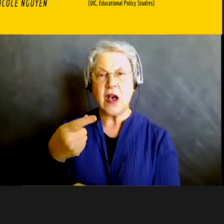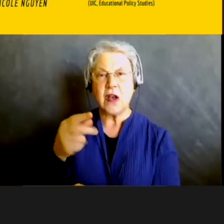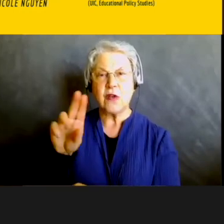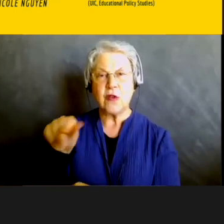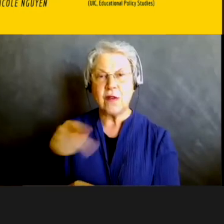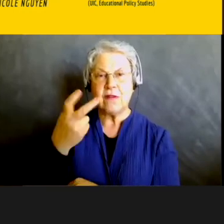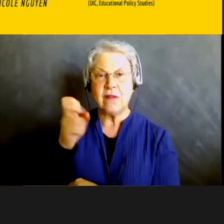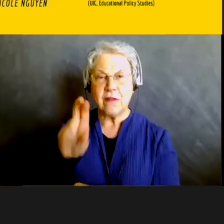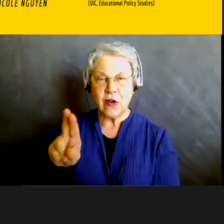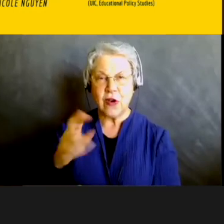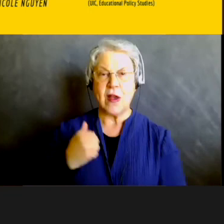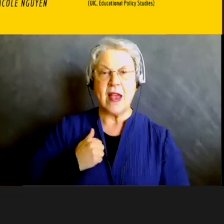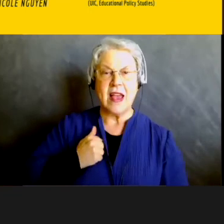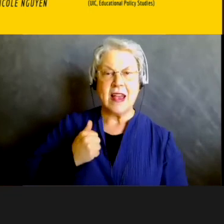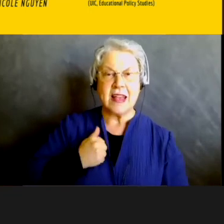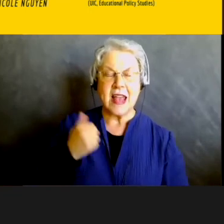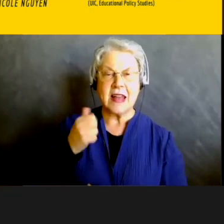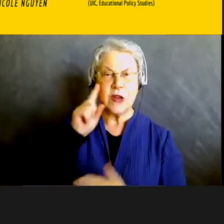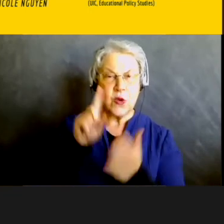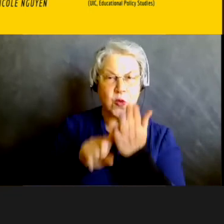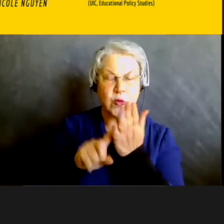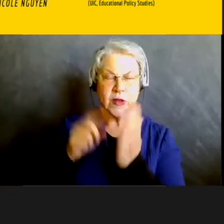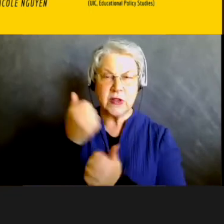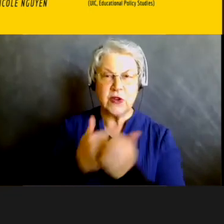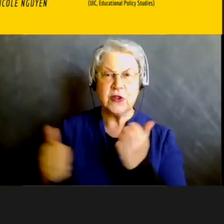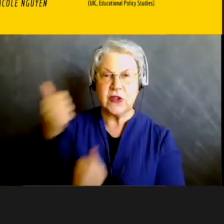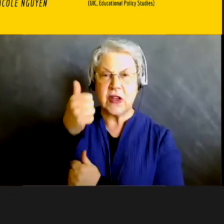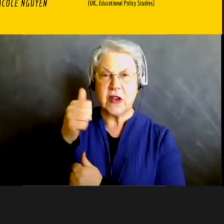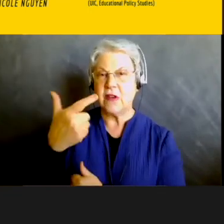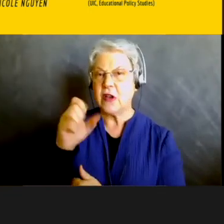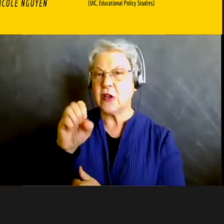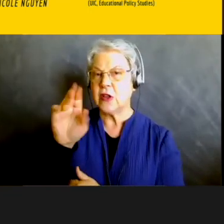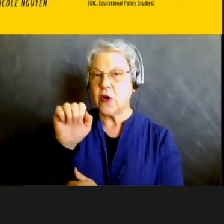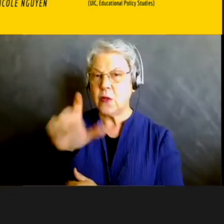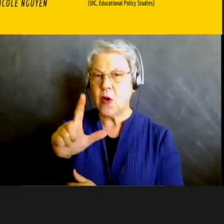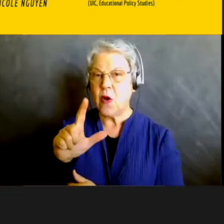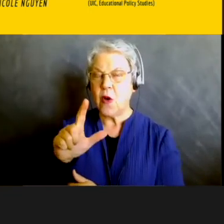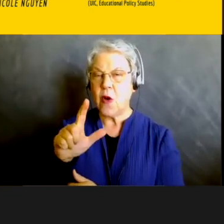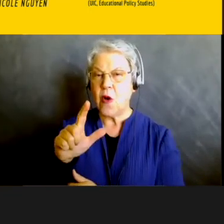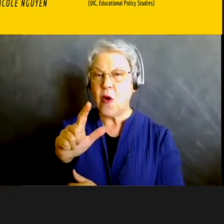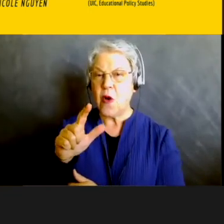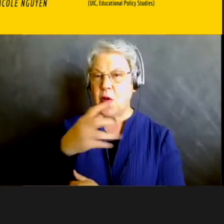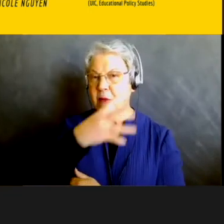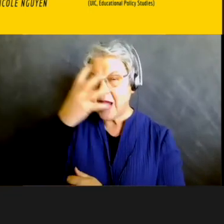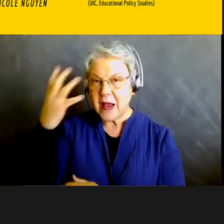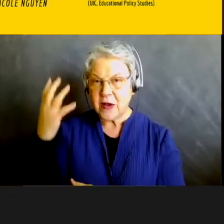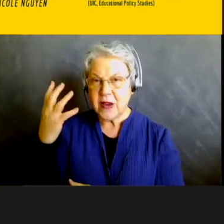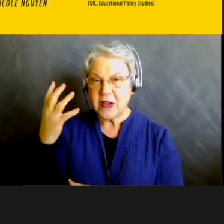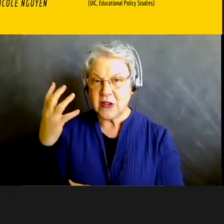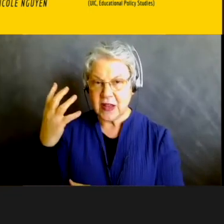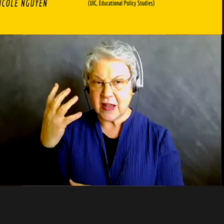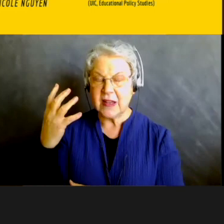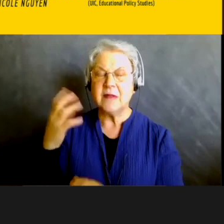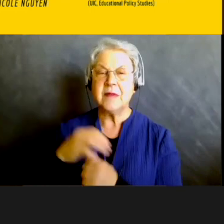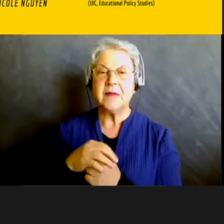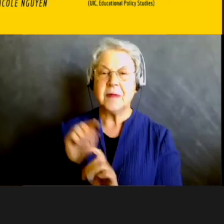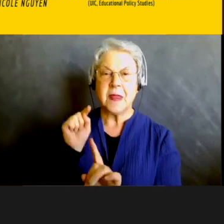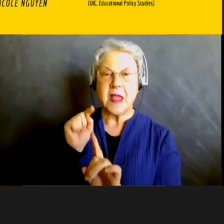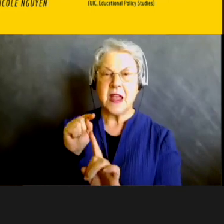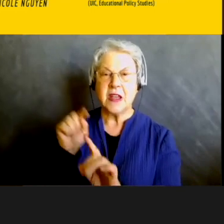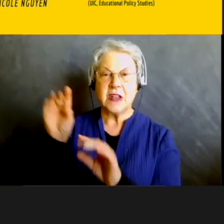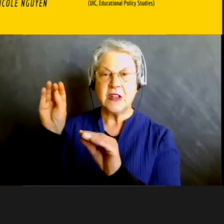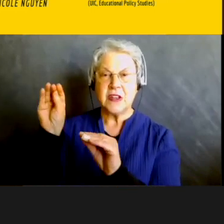Research Chair in Global Migration at Wilfred Laurier University. She moved